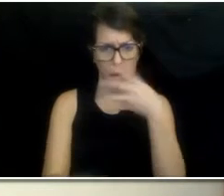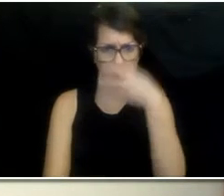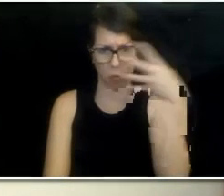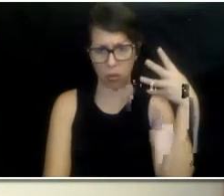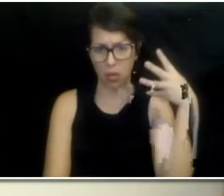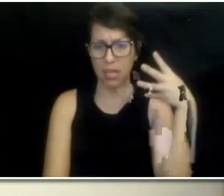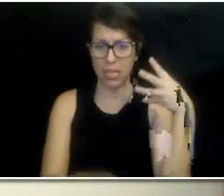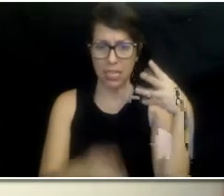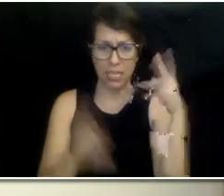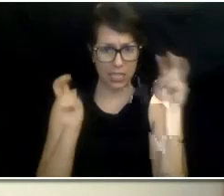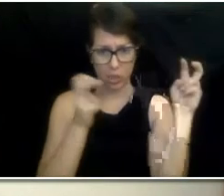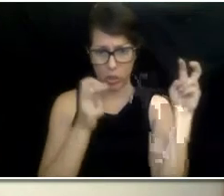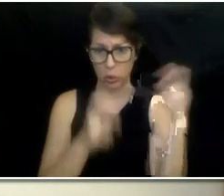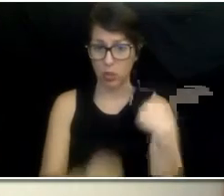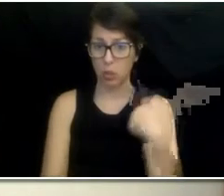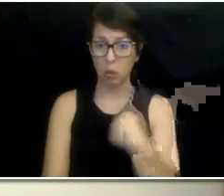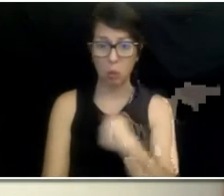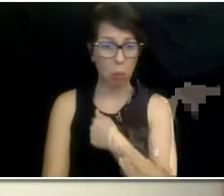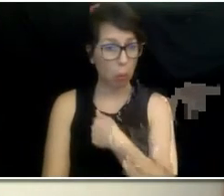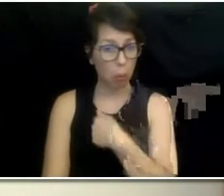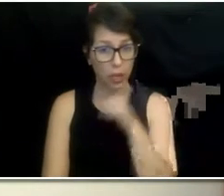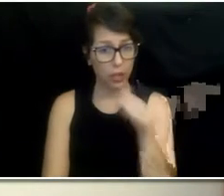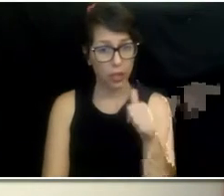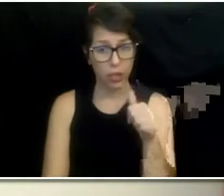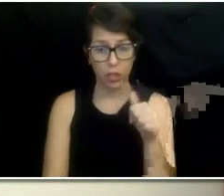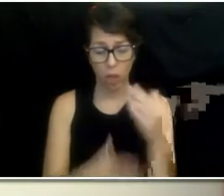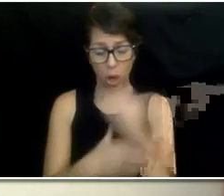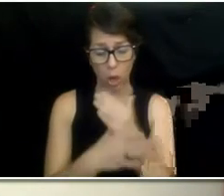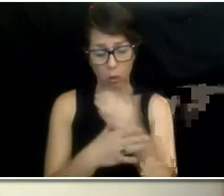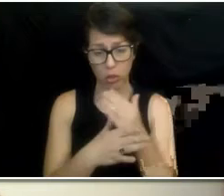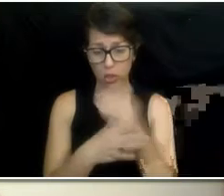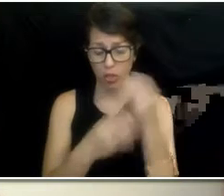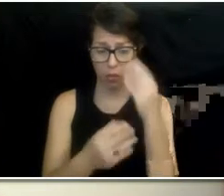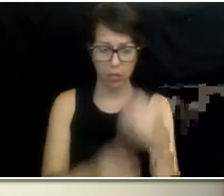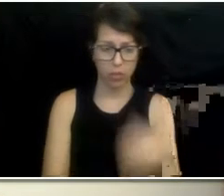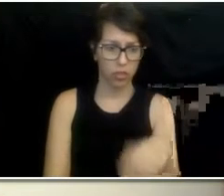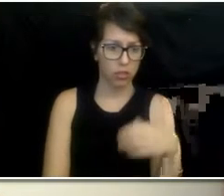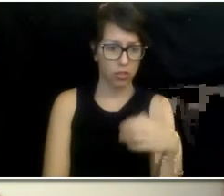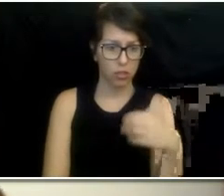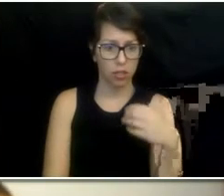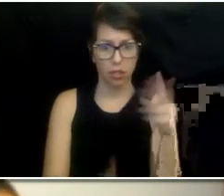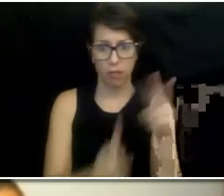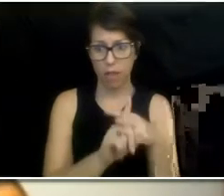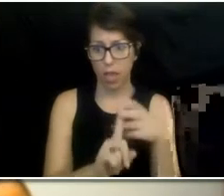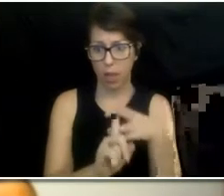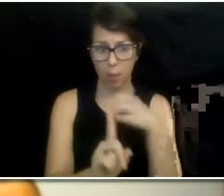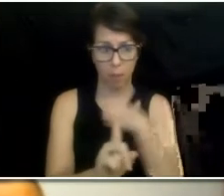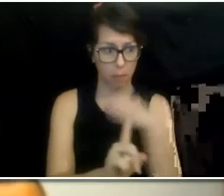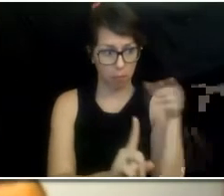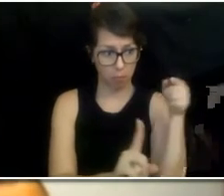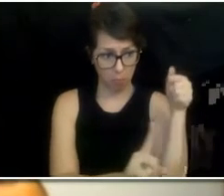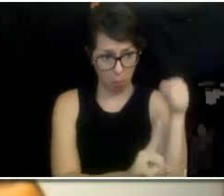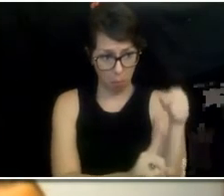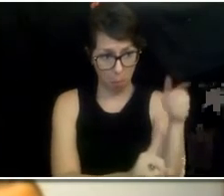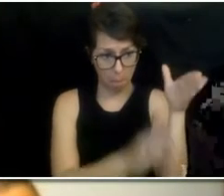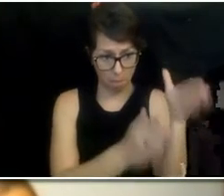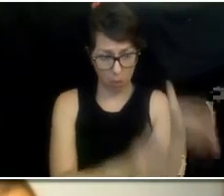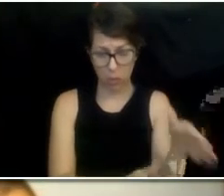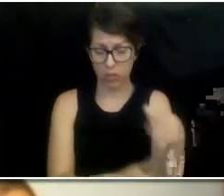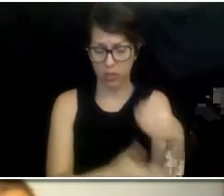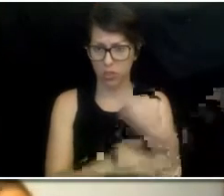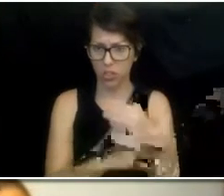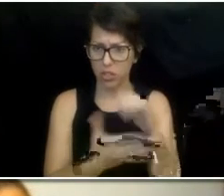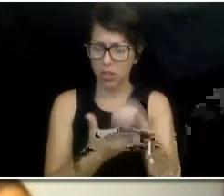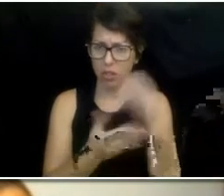council we adhere to those strictly uh I think the most telling is putting aside uh victim or witness